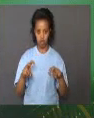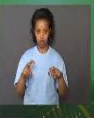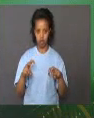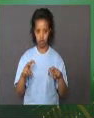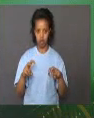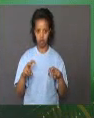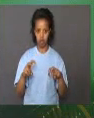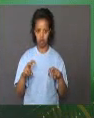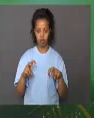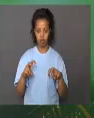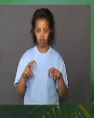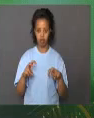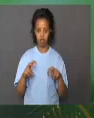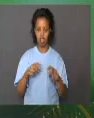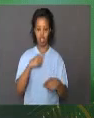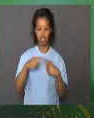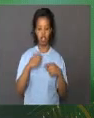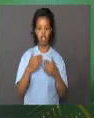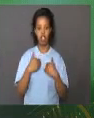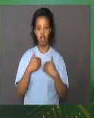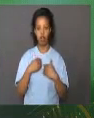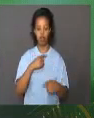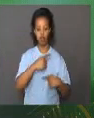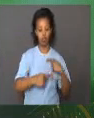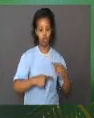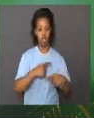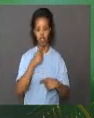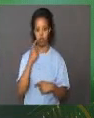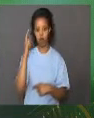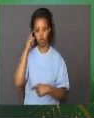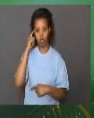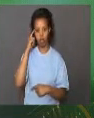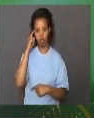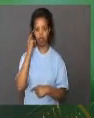the idea of spontaneous generation.